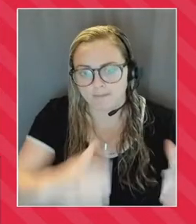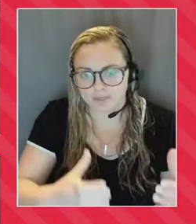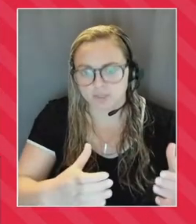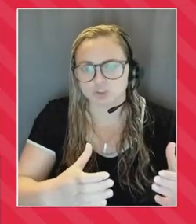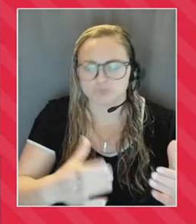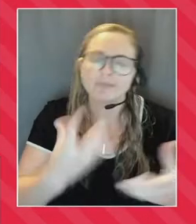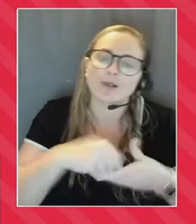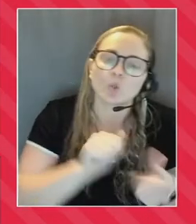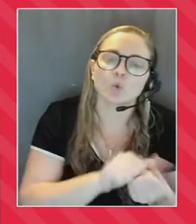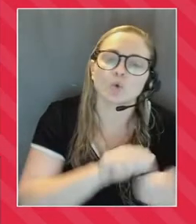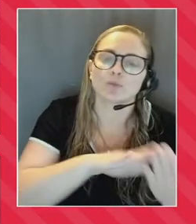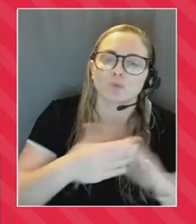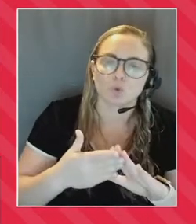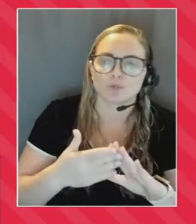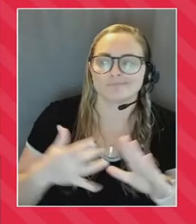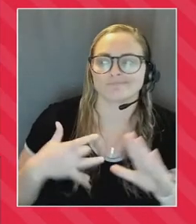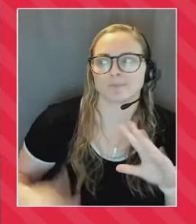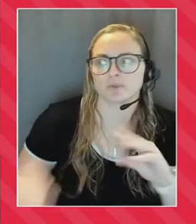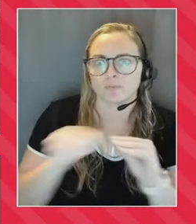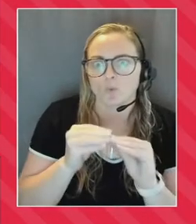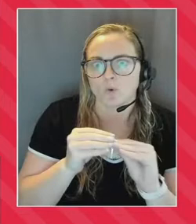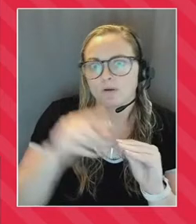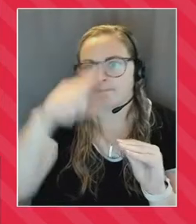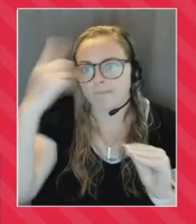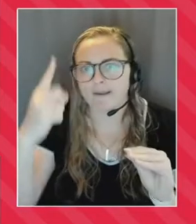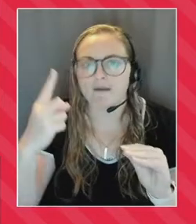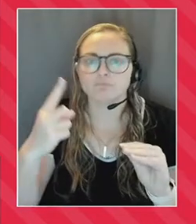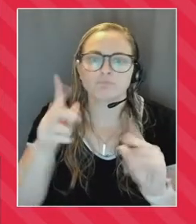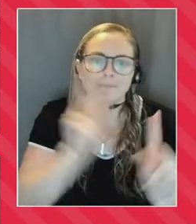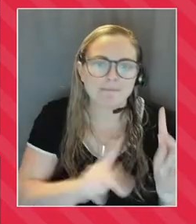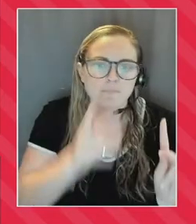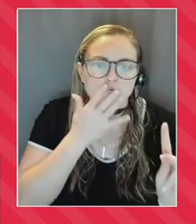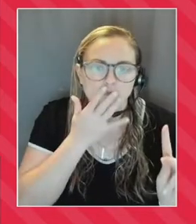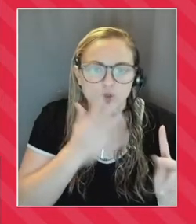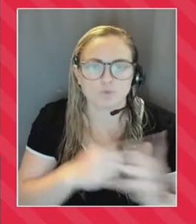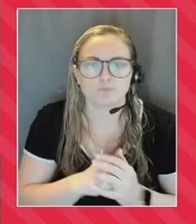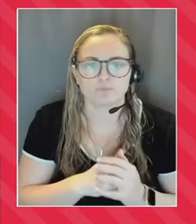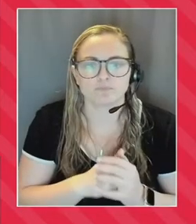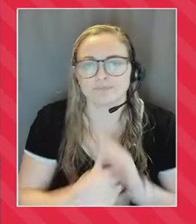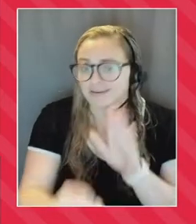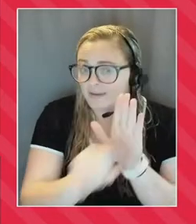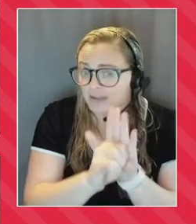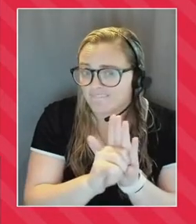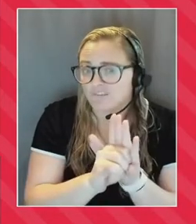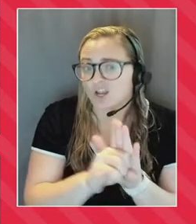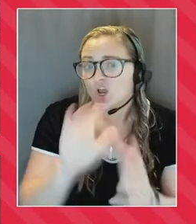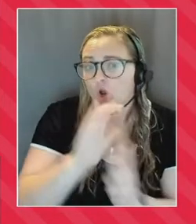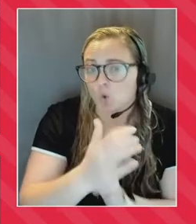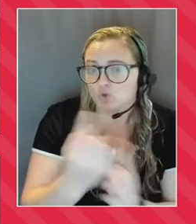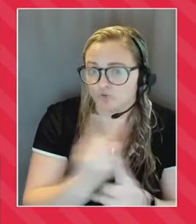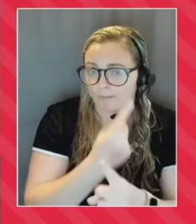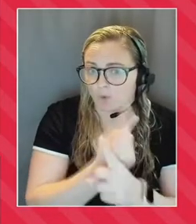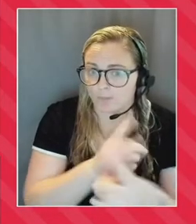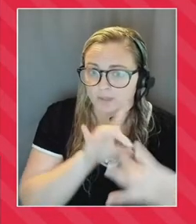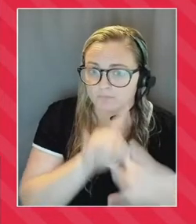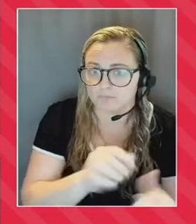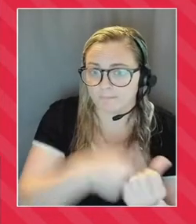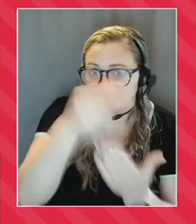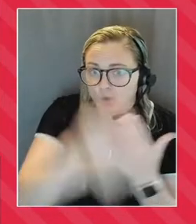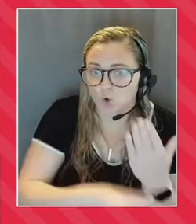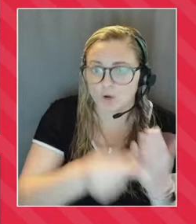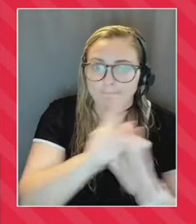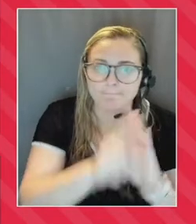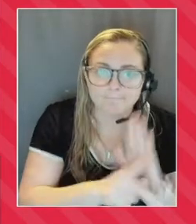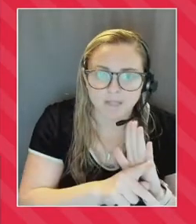are predominantly Black, Indigenous, and people of color, and identifying culturally appropriate programs and policies